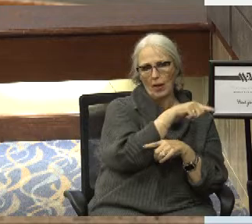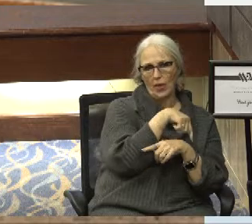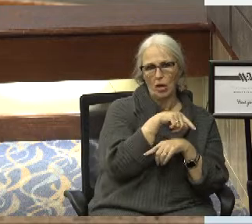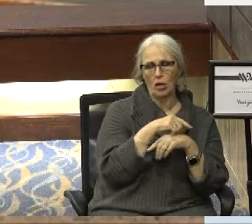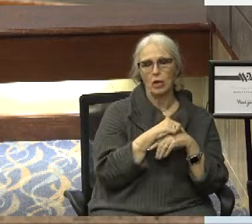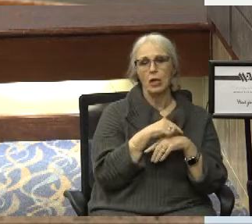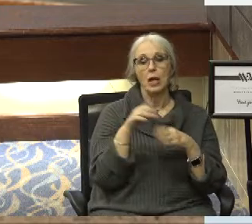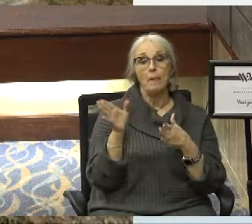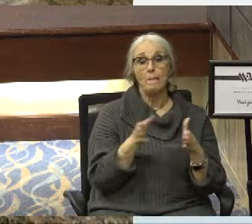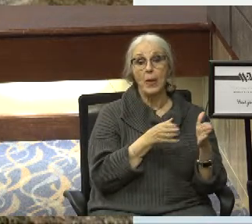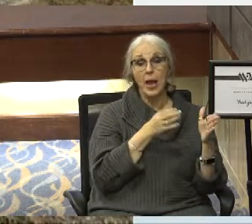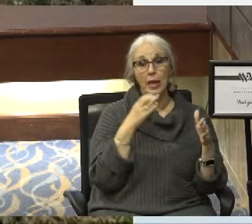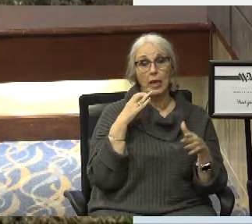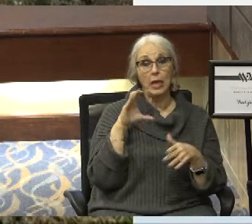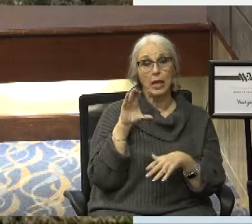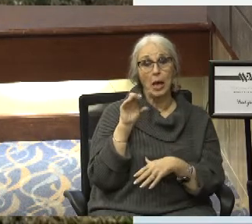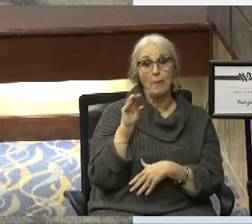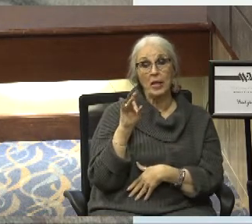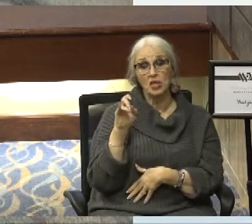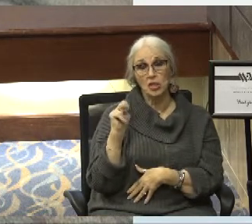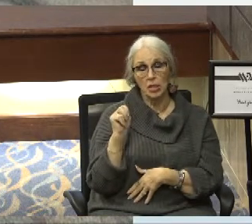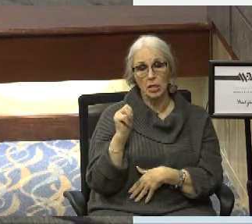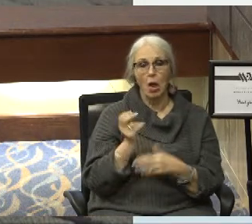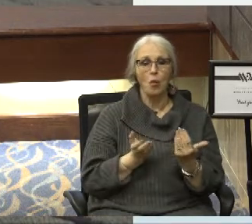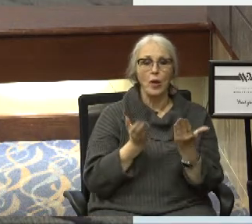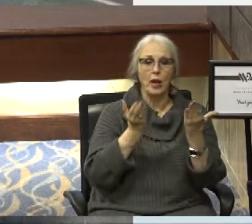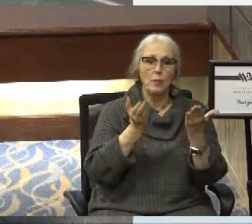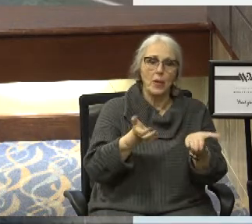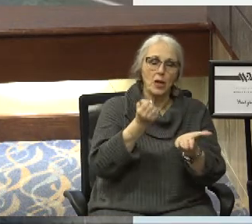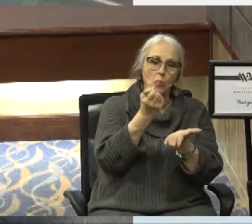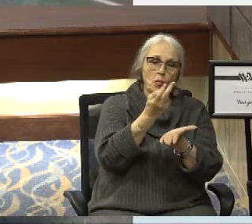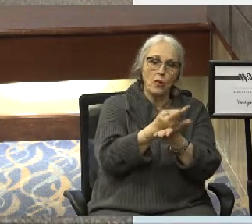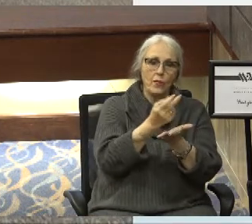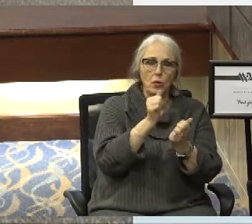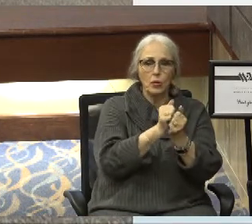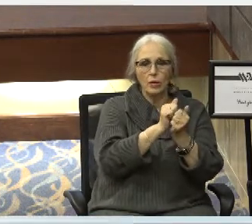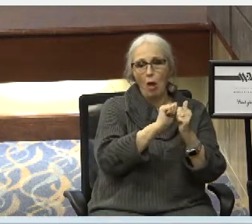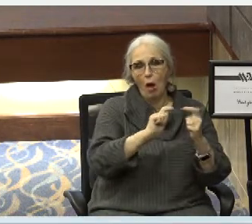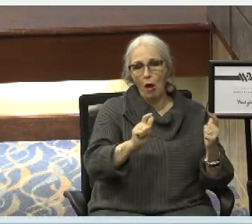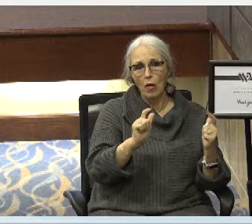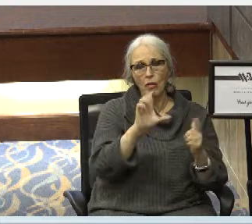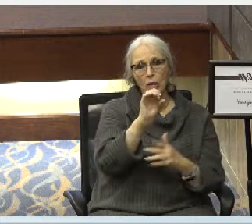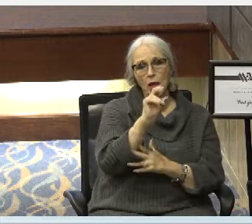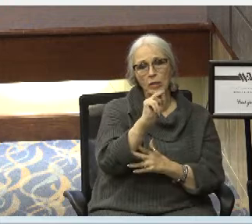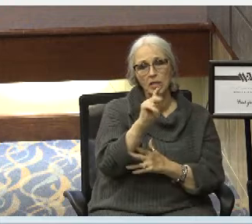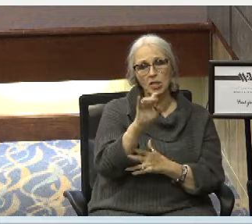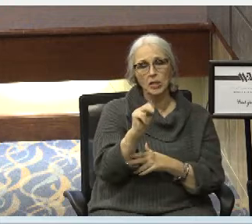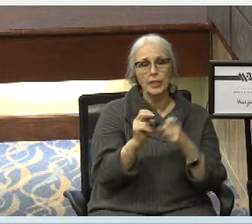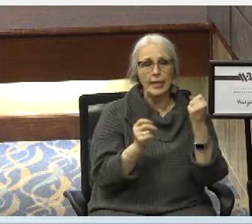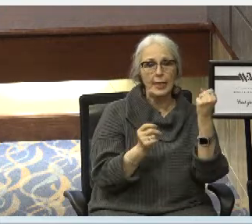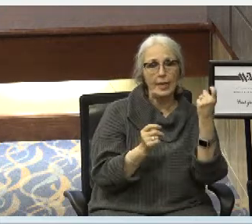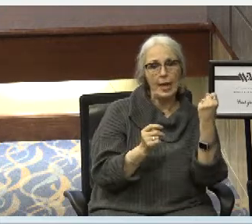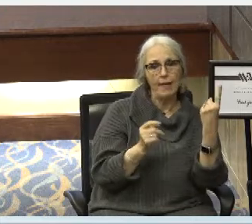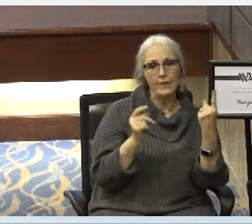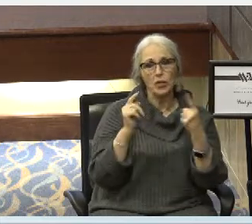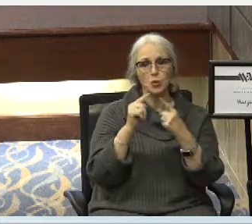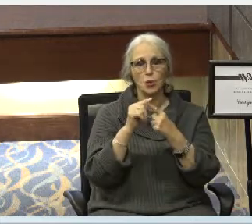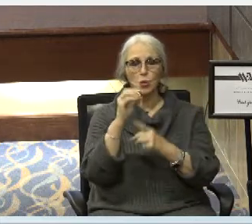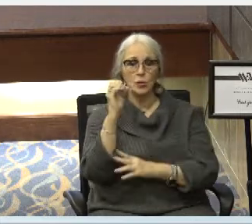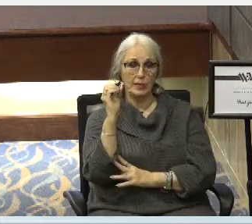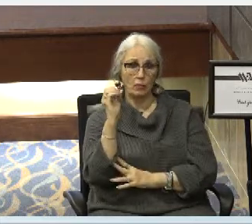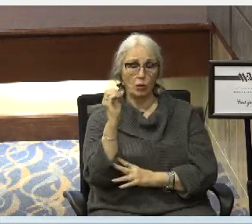Plan Commission did recommend approval with all these conditions by a vote of 11-0. We